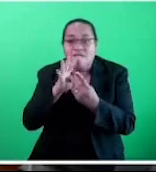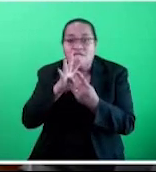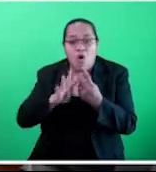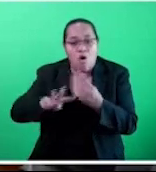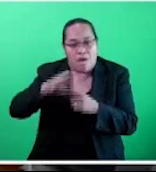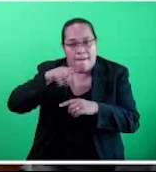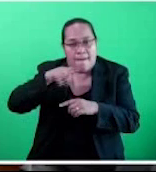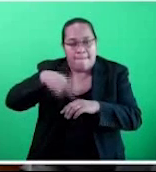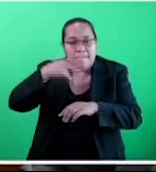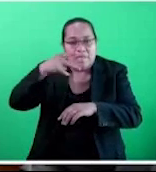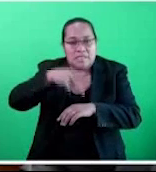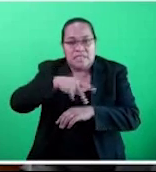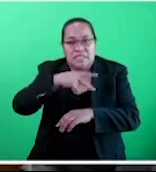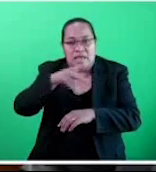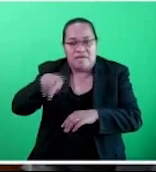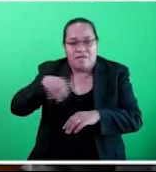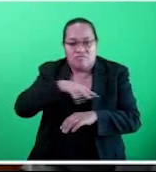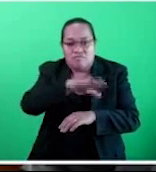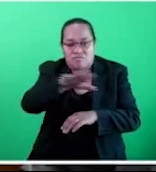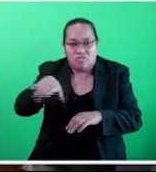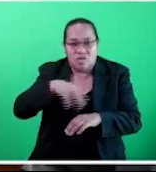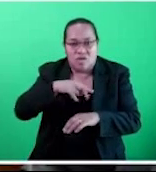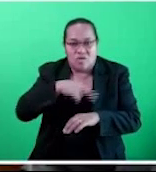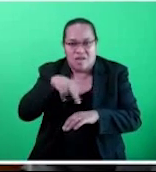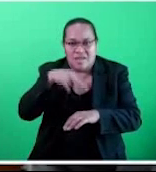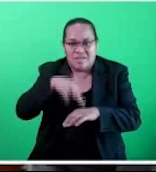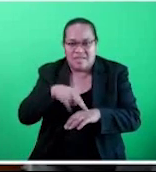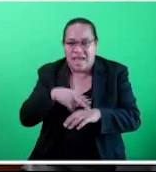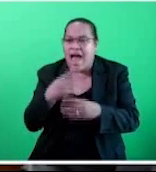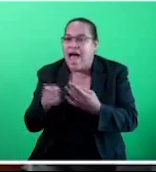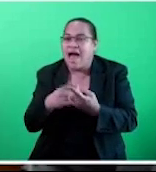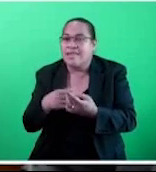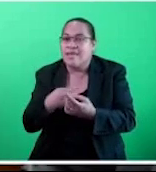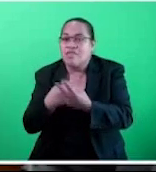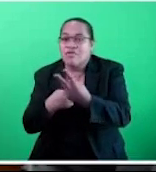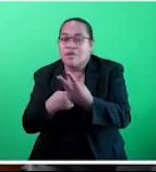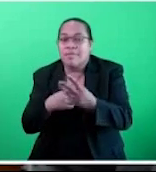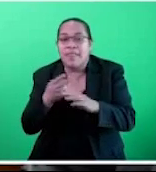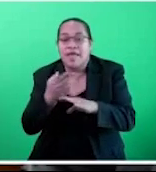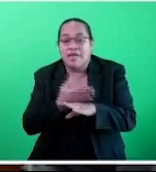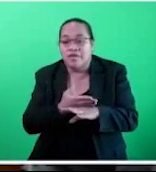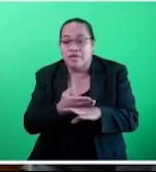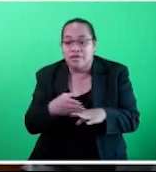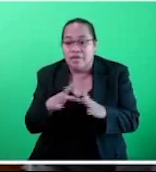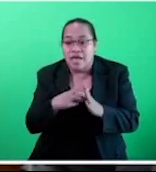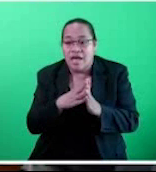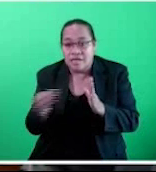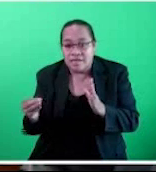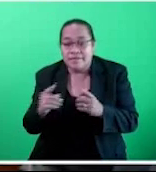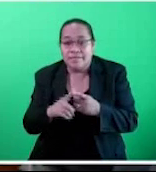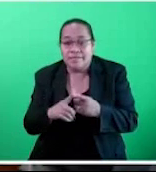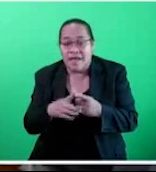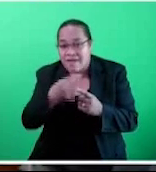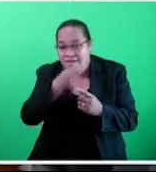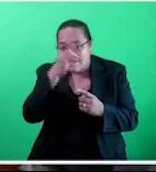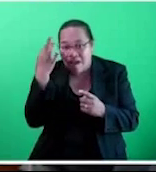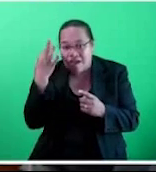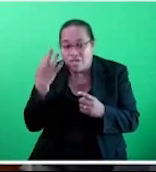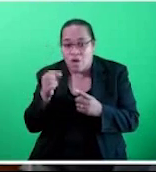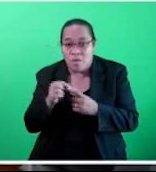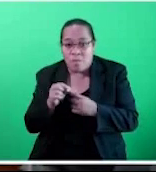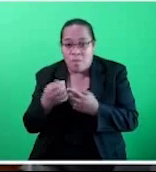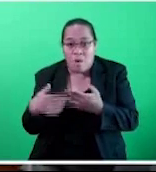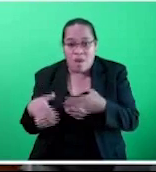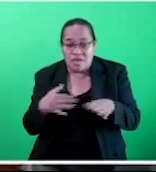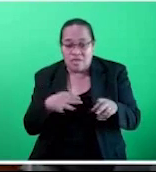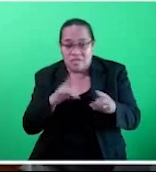is of level 2 capability. The other 3 are New Caledonia and French Polynesia, which